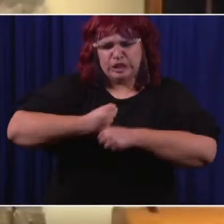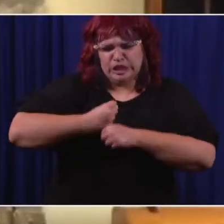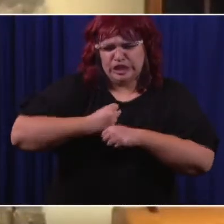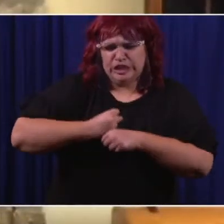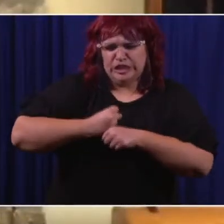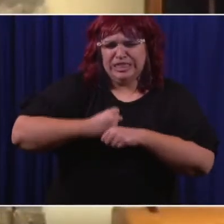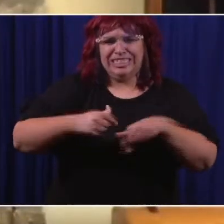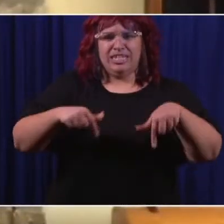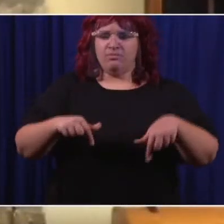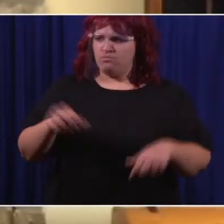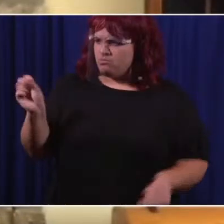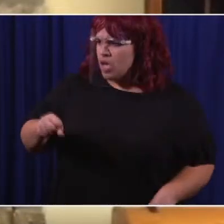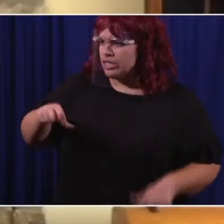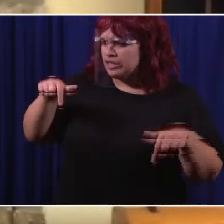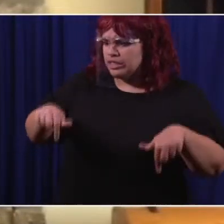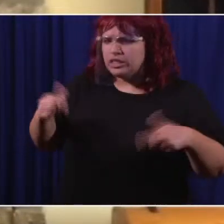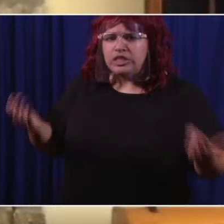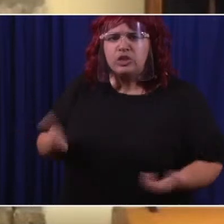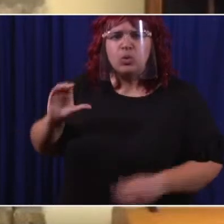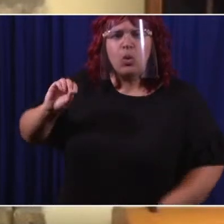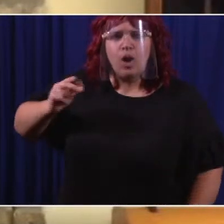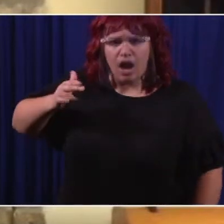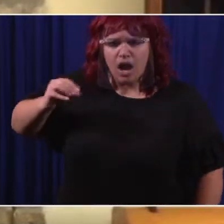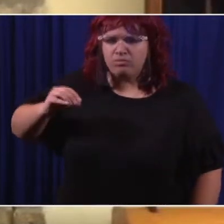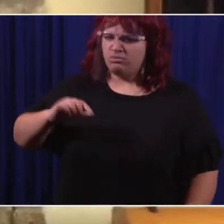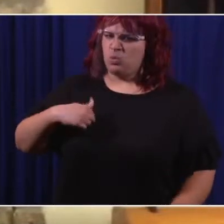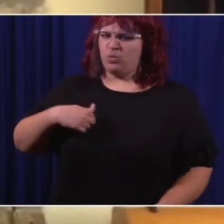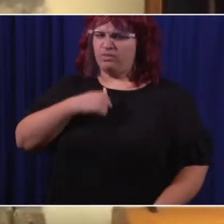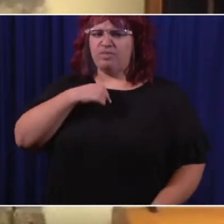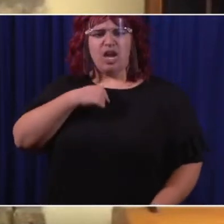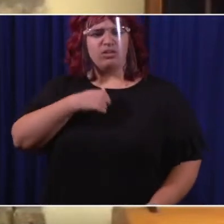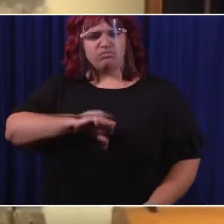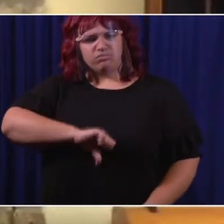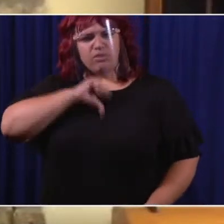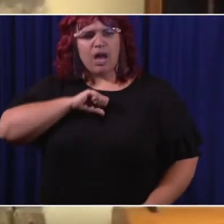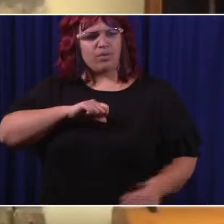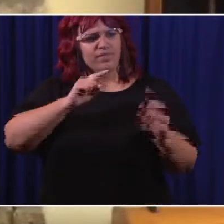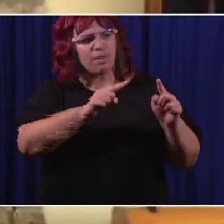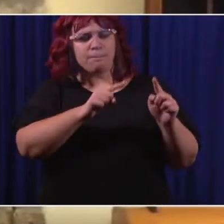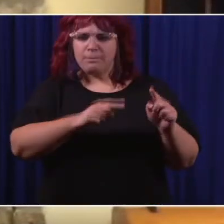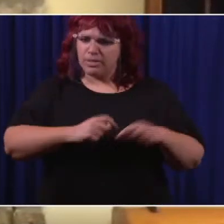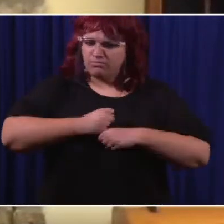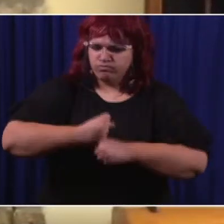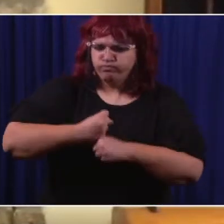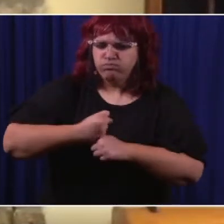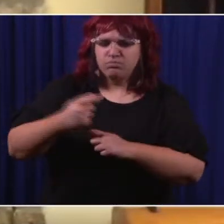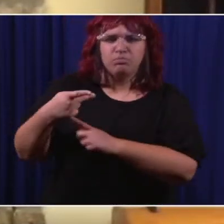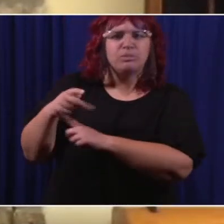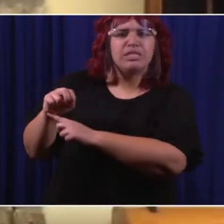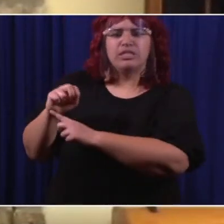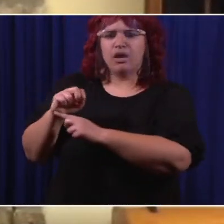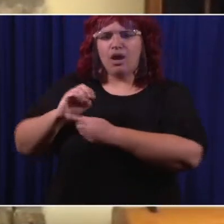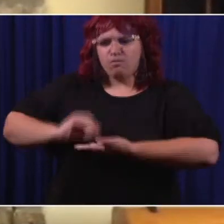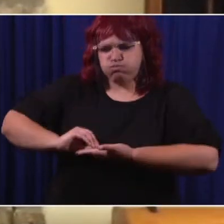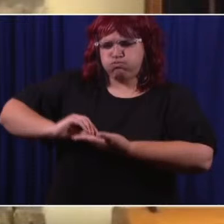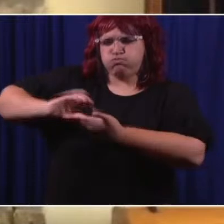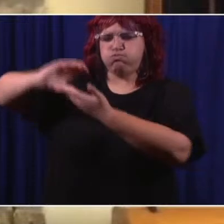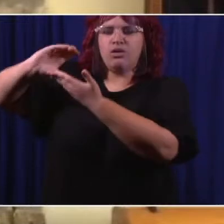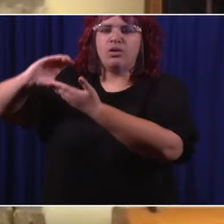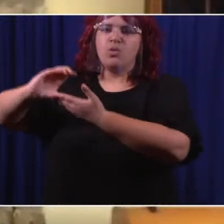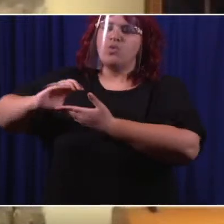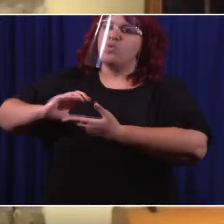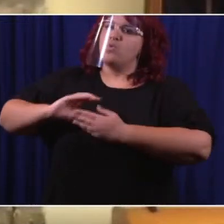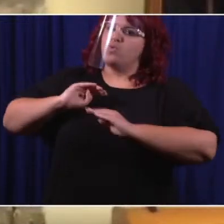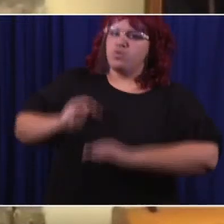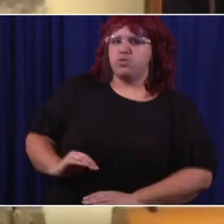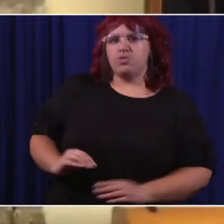Ohio companies, we're very proud of this, some Ohio companies making some of this PPE now. So thank you. Next question